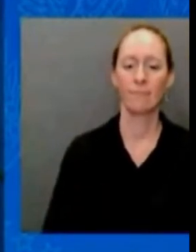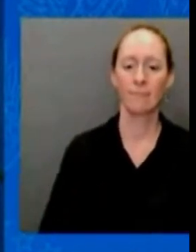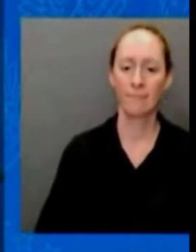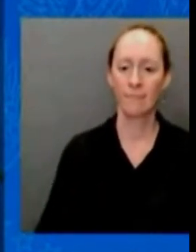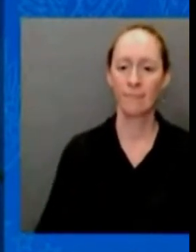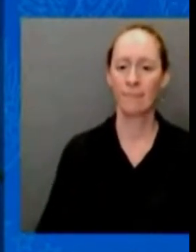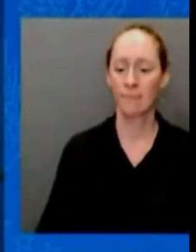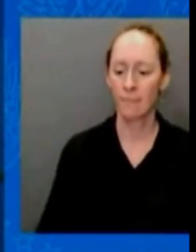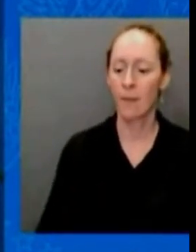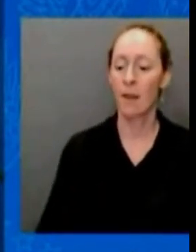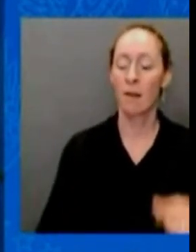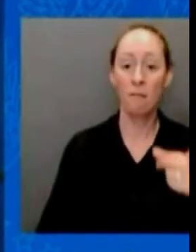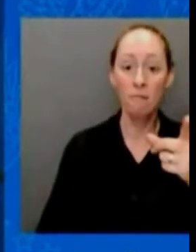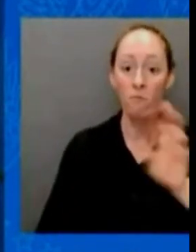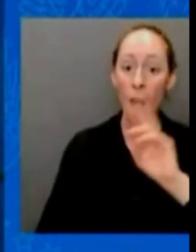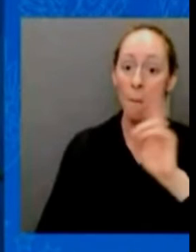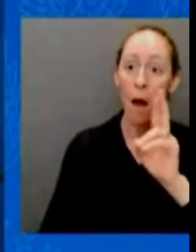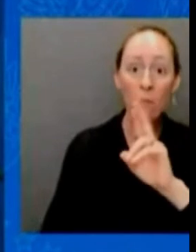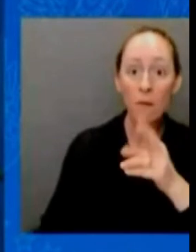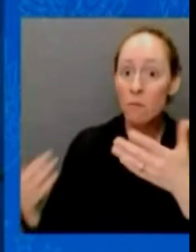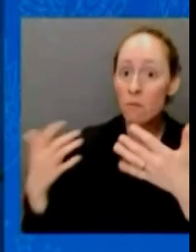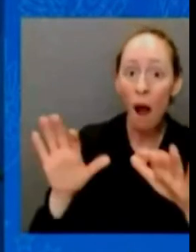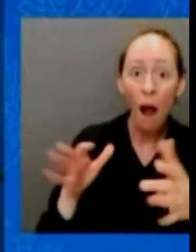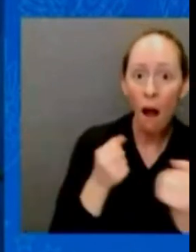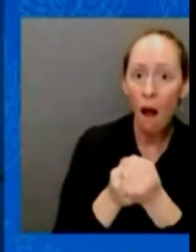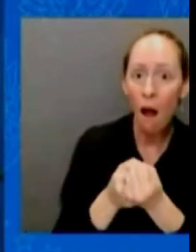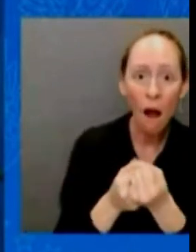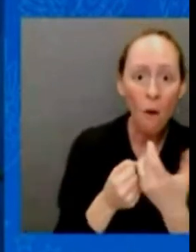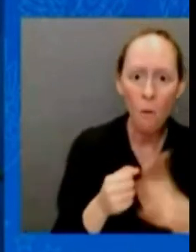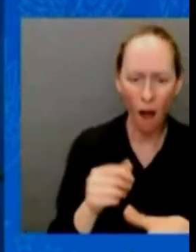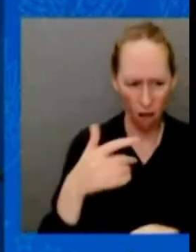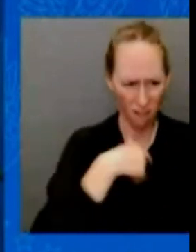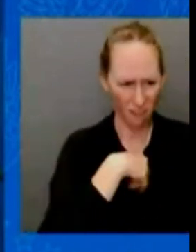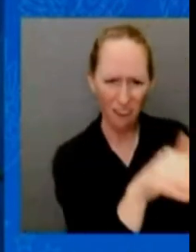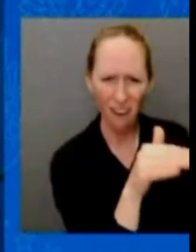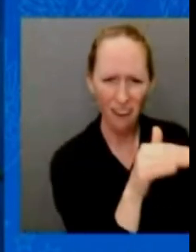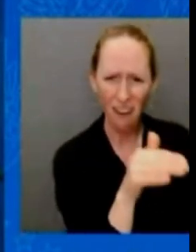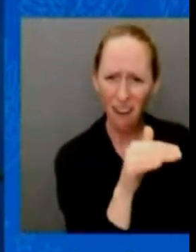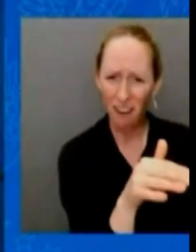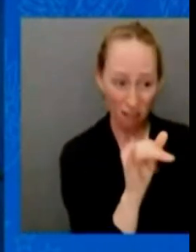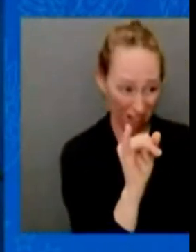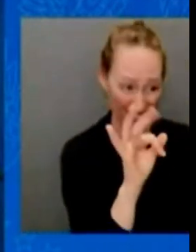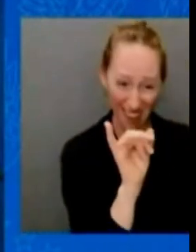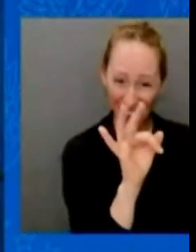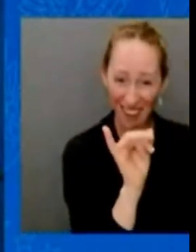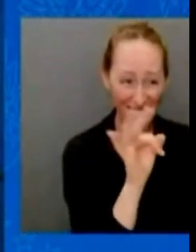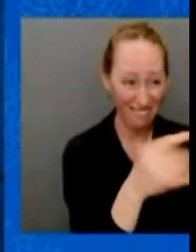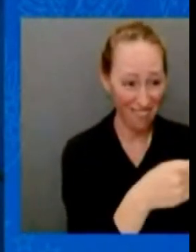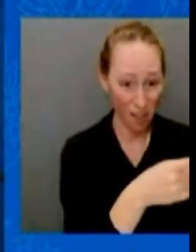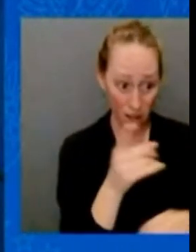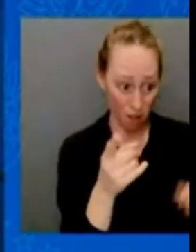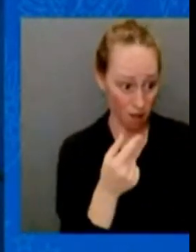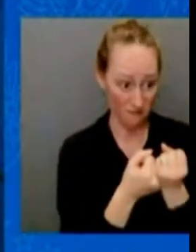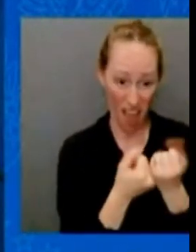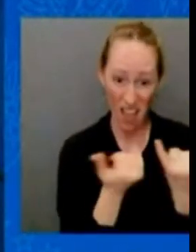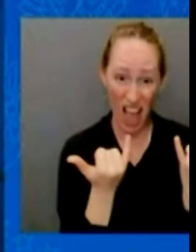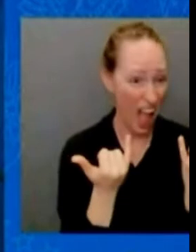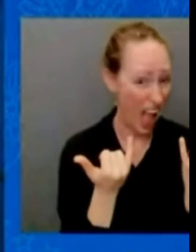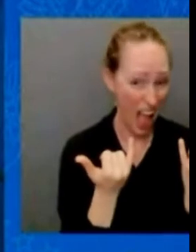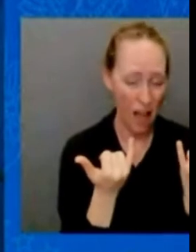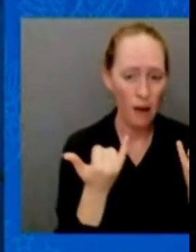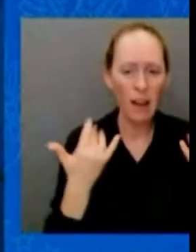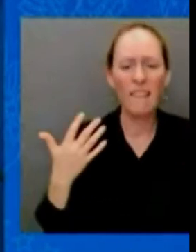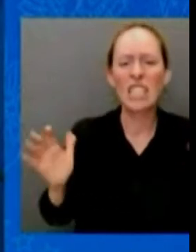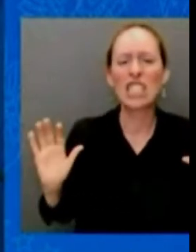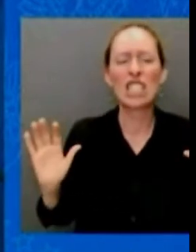you do not fund this now, we will not compete with China and we will not be able to keep this country safe. They understood and they